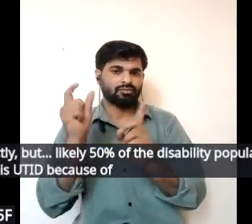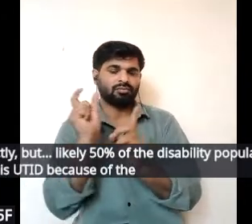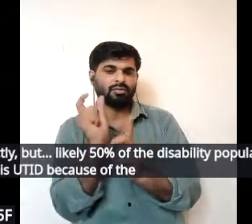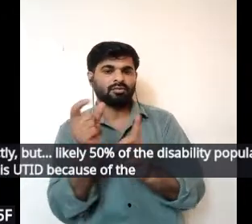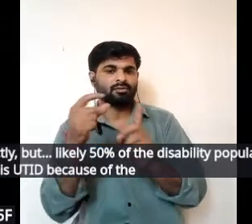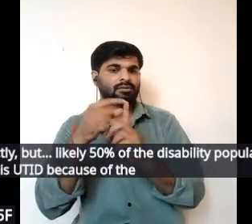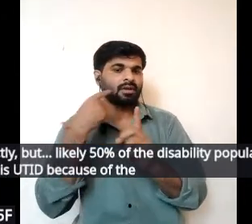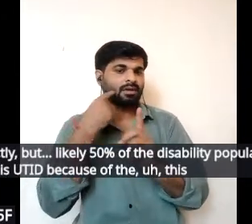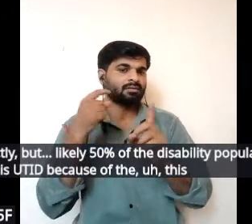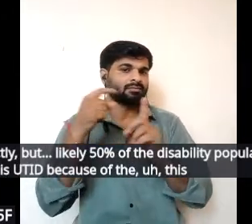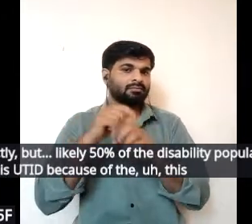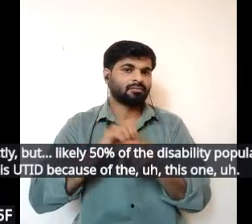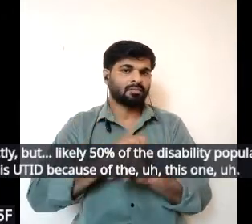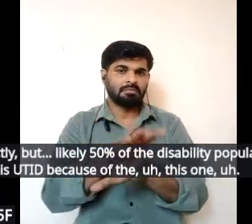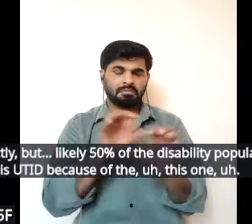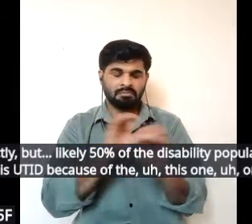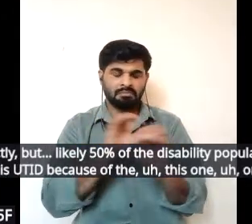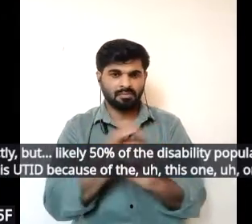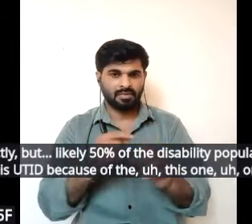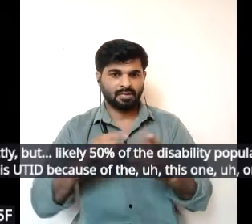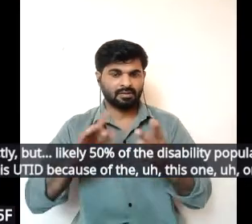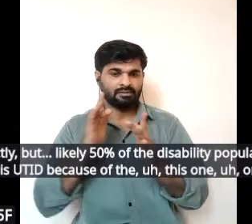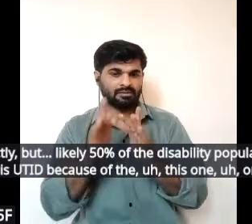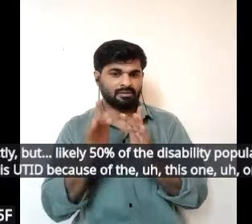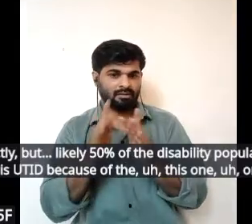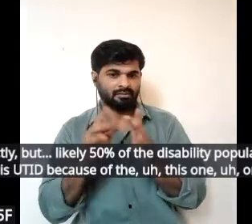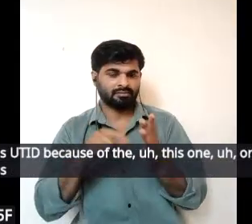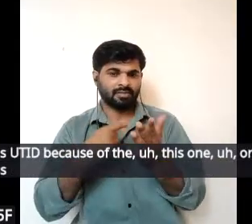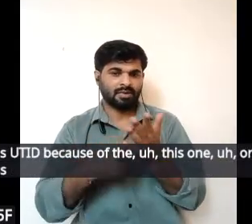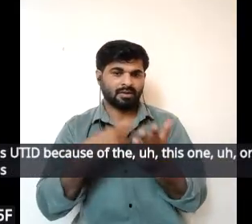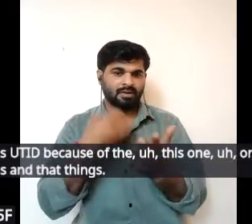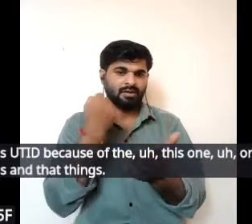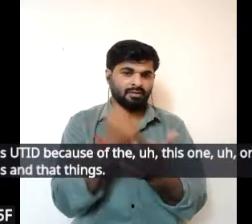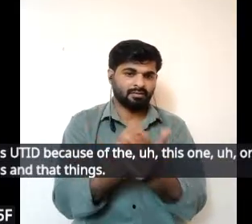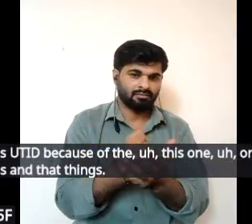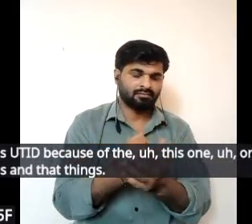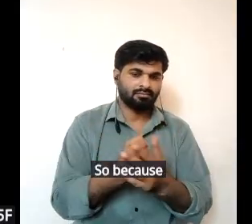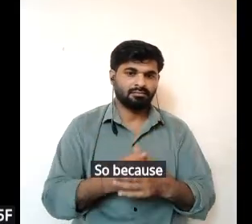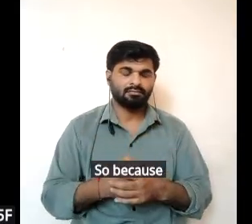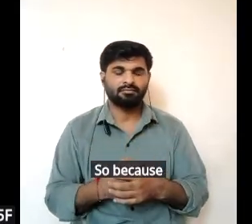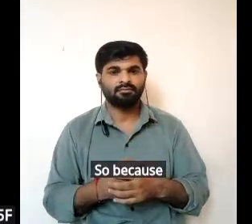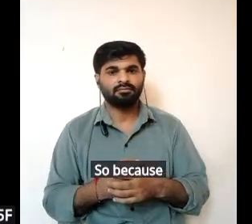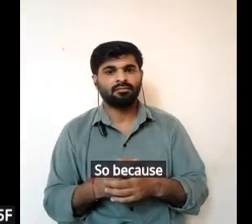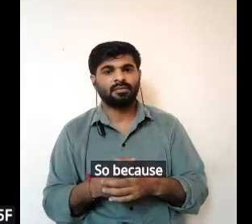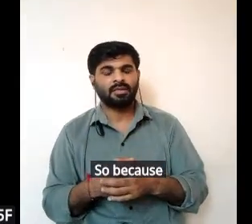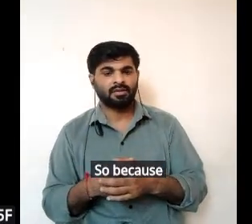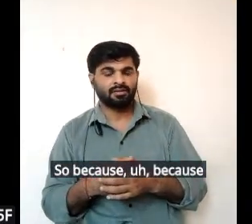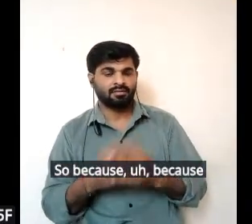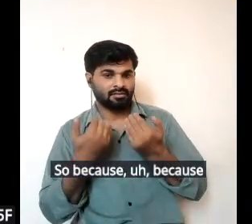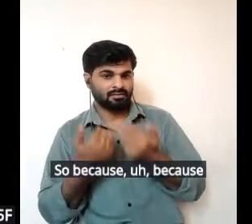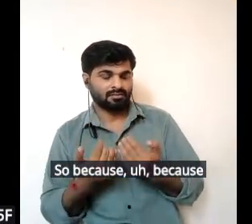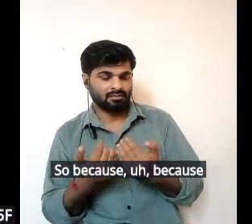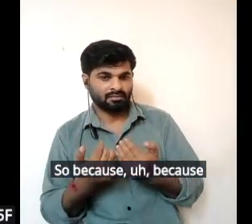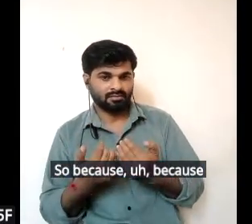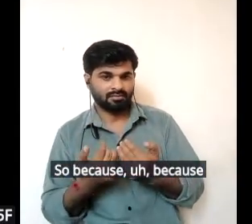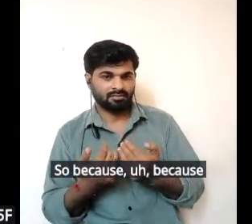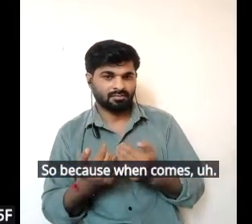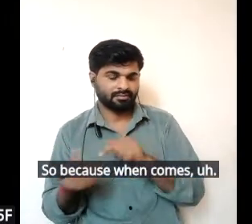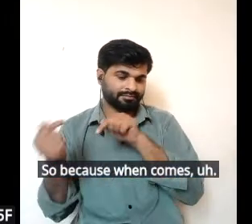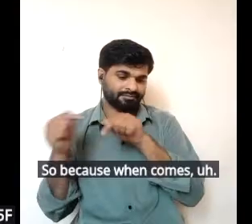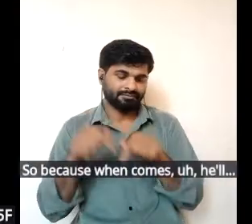one online registration and these things and that things. So because when comes